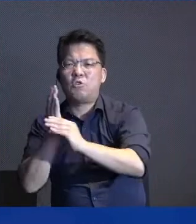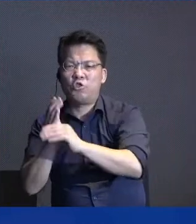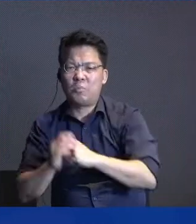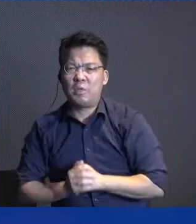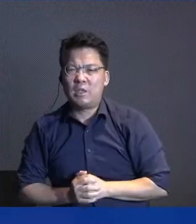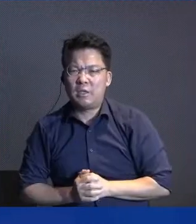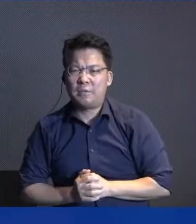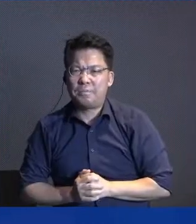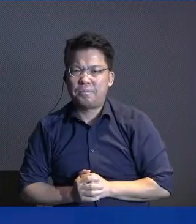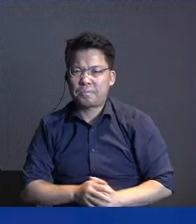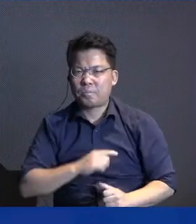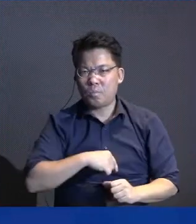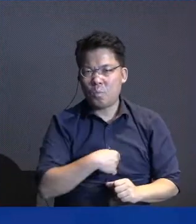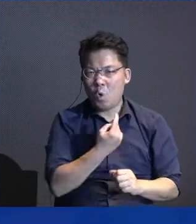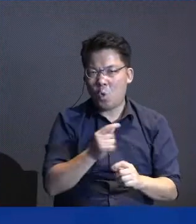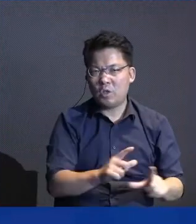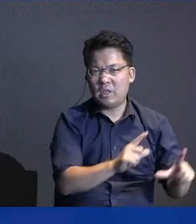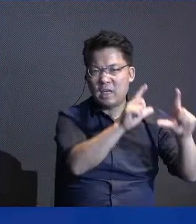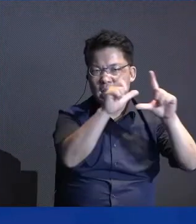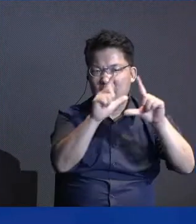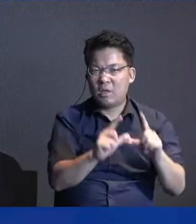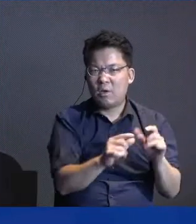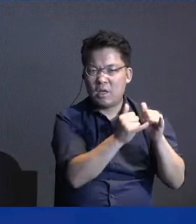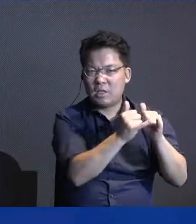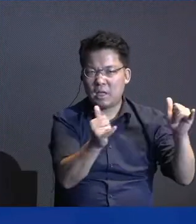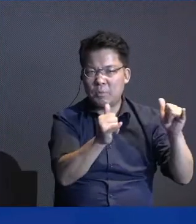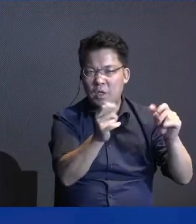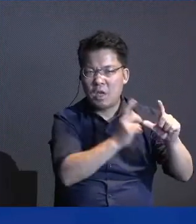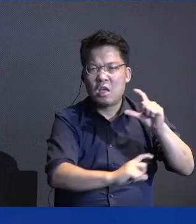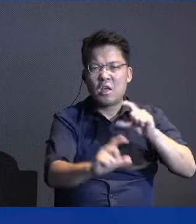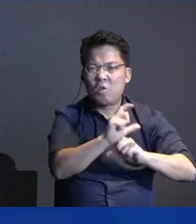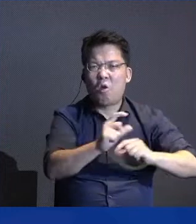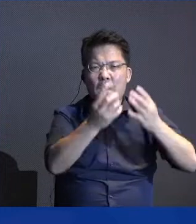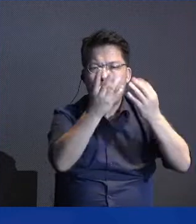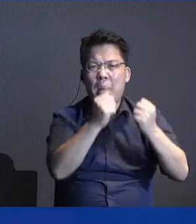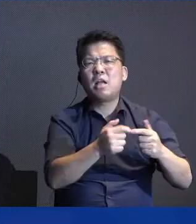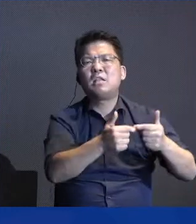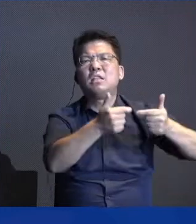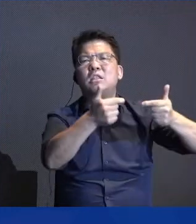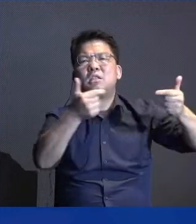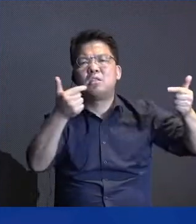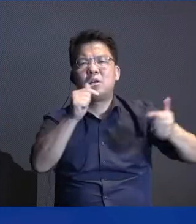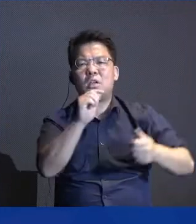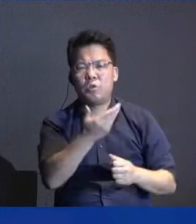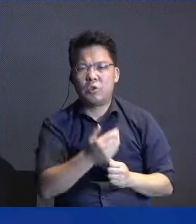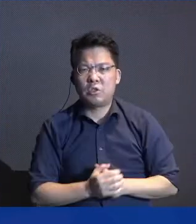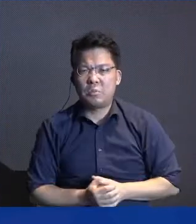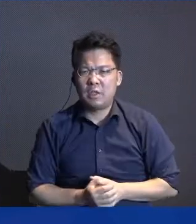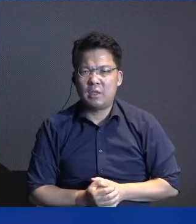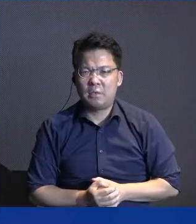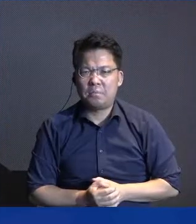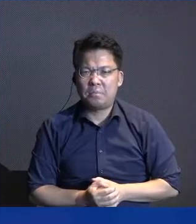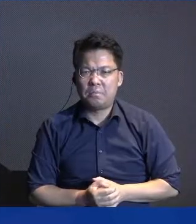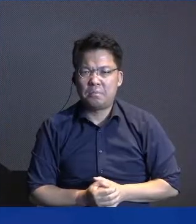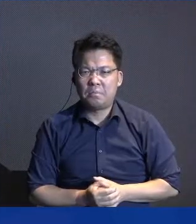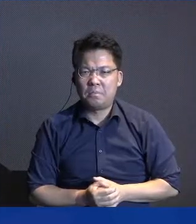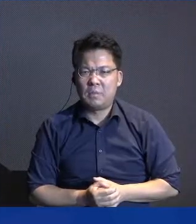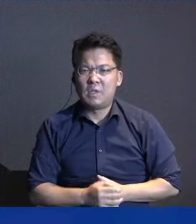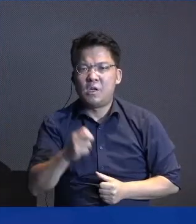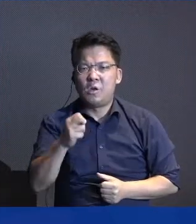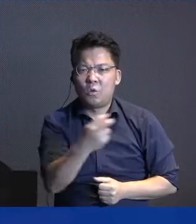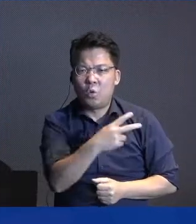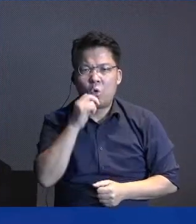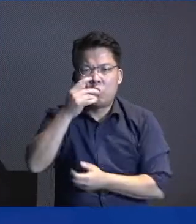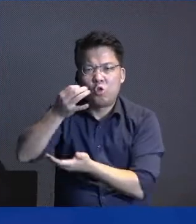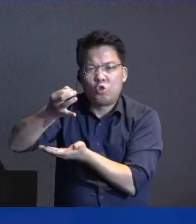segregated. Income inequalities, climatic changes, the influence of the pandemic, and finally, the